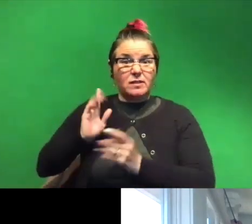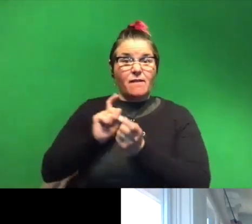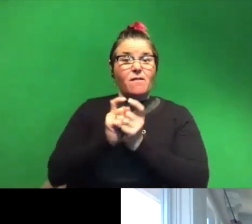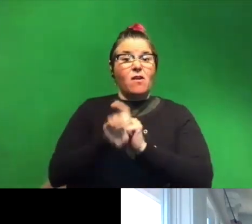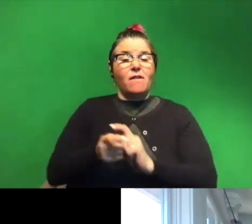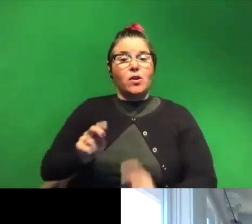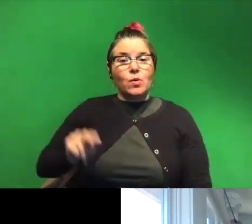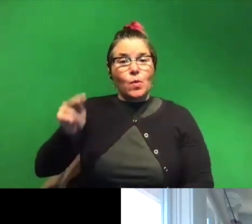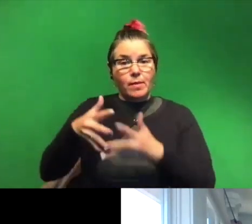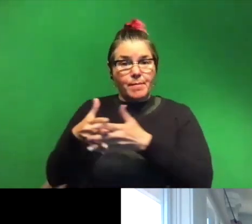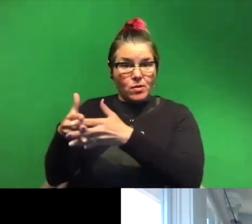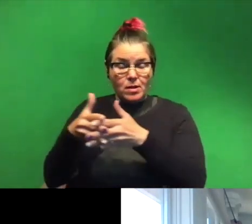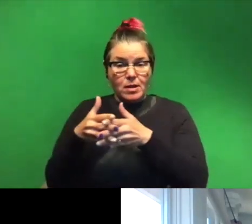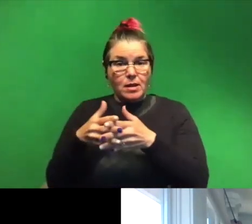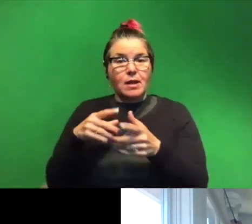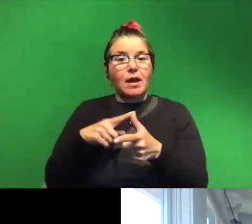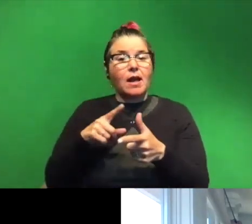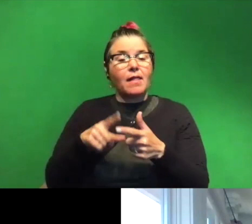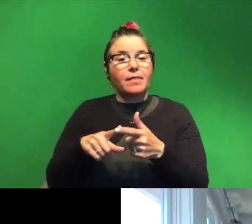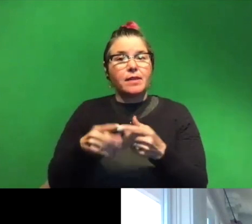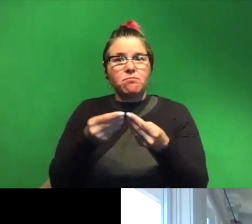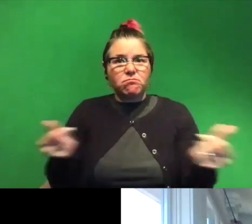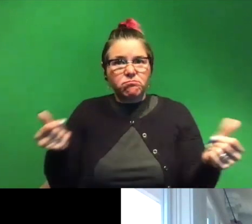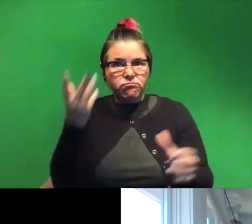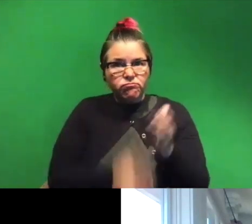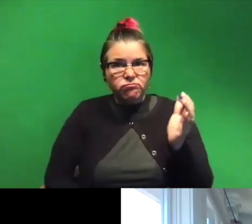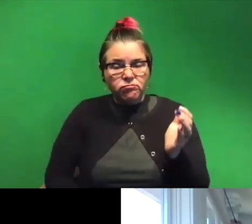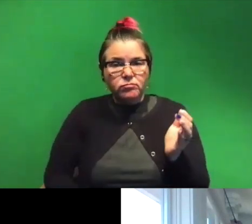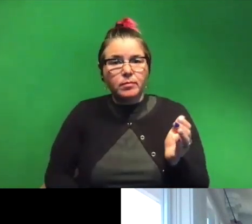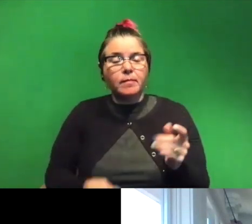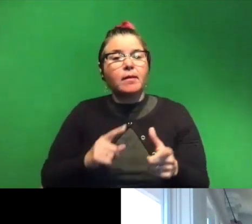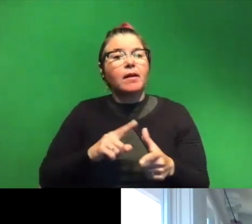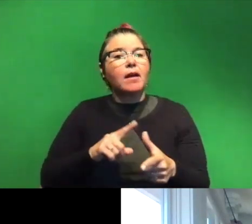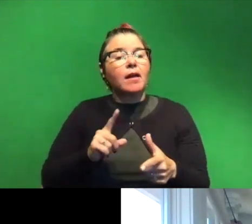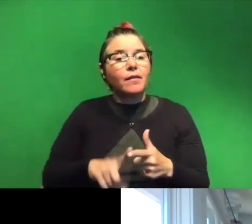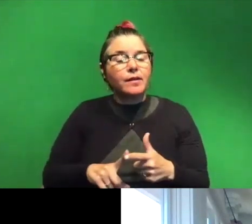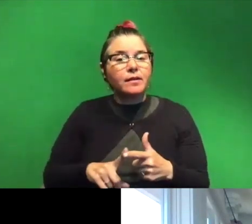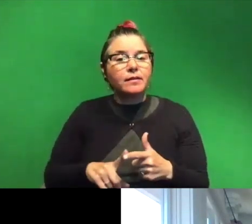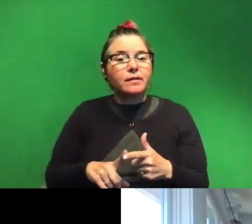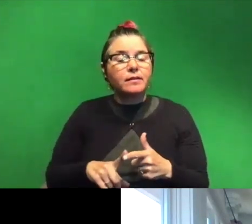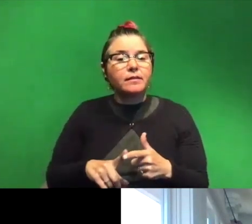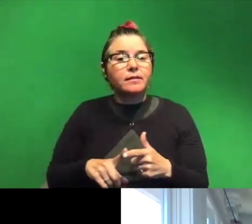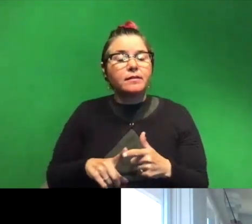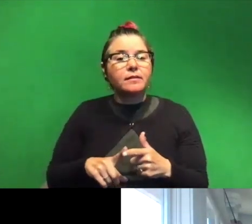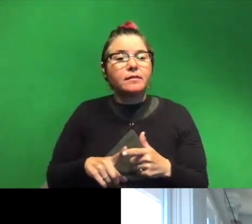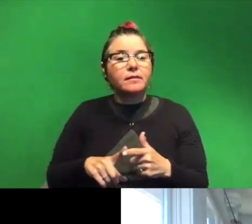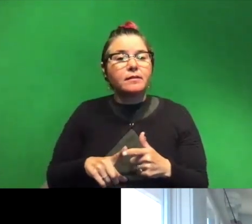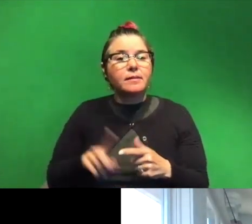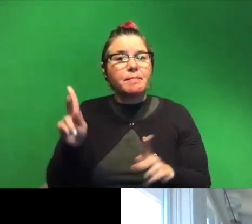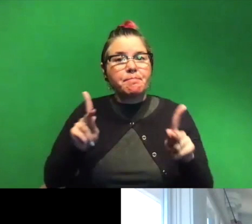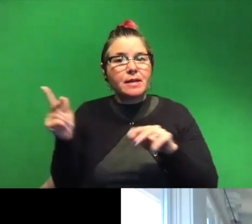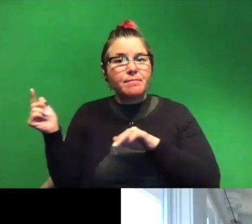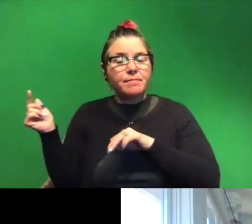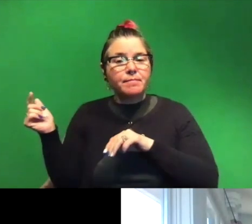North America and then completely went extinct. But then when people